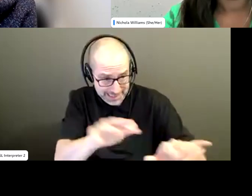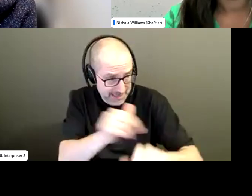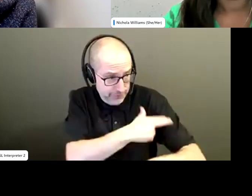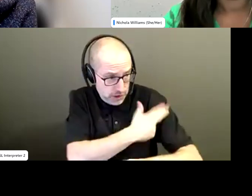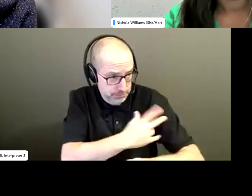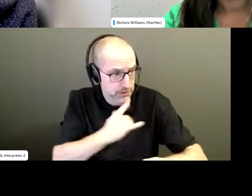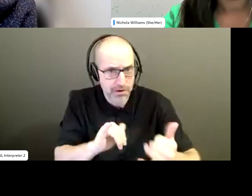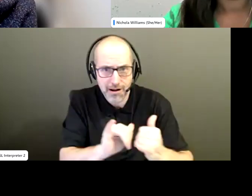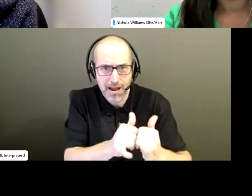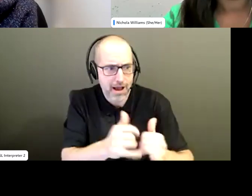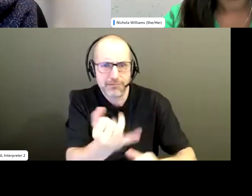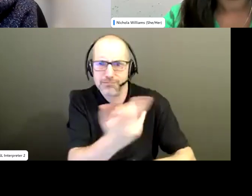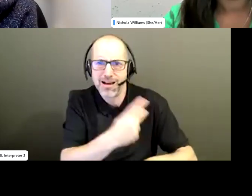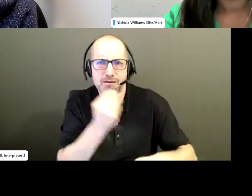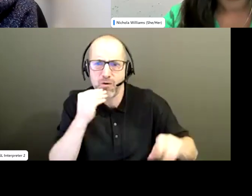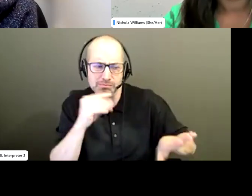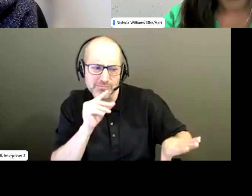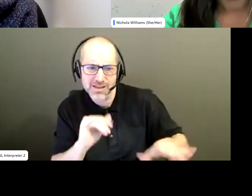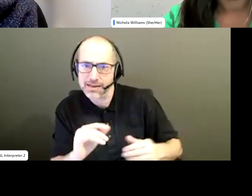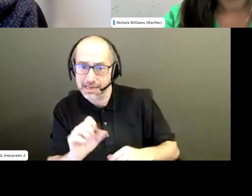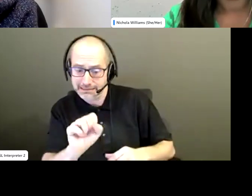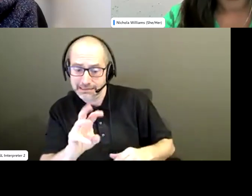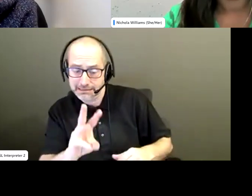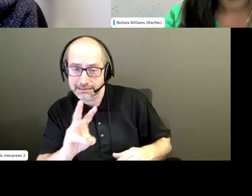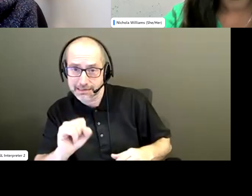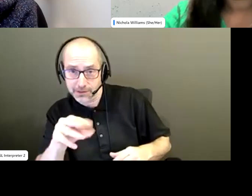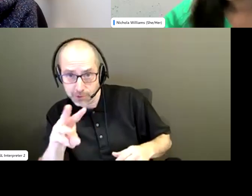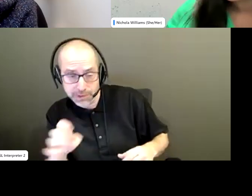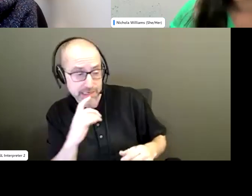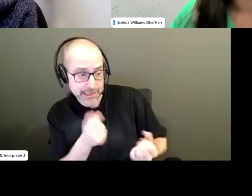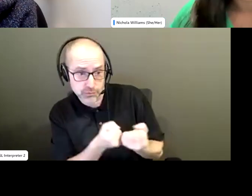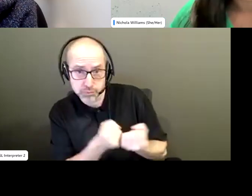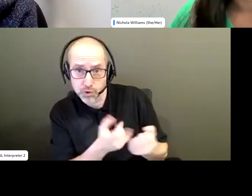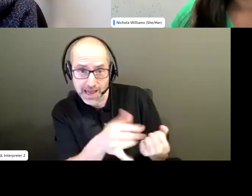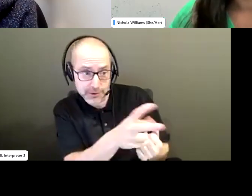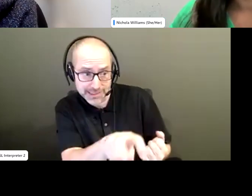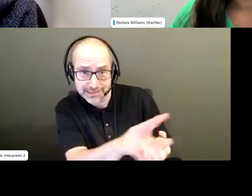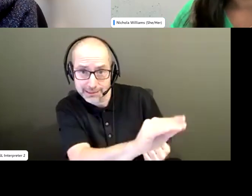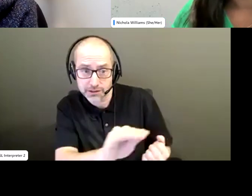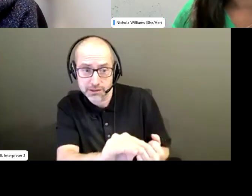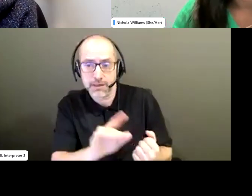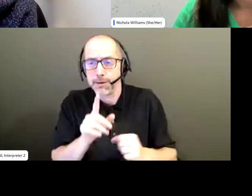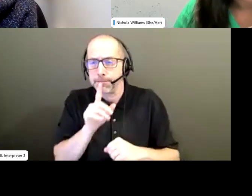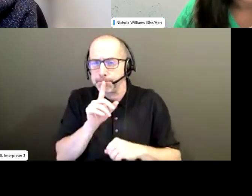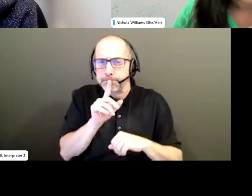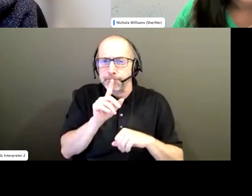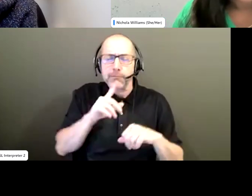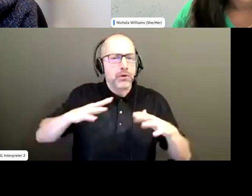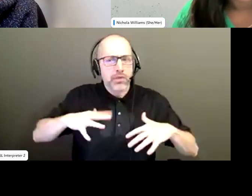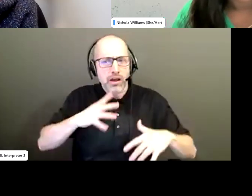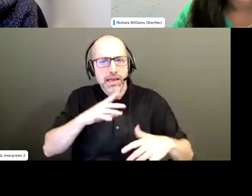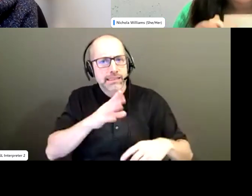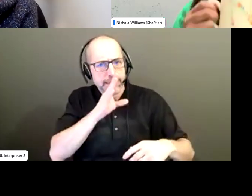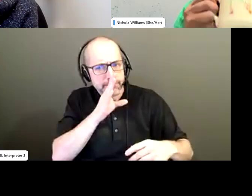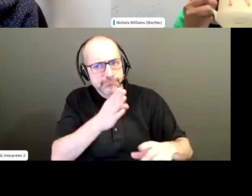available or on your radar at all? So not like we haven't collaborated specifically with hospitals, but are